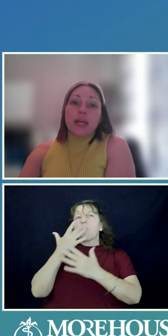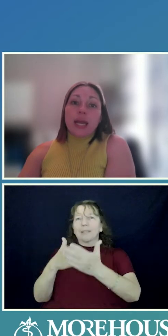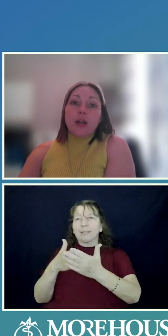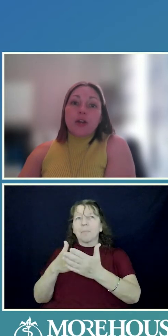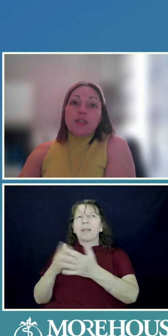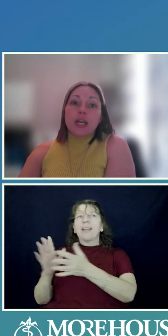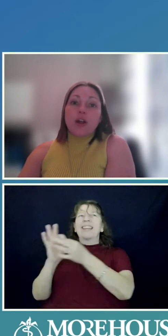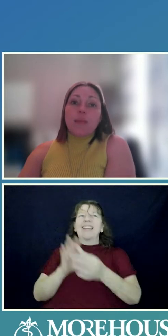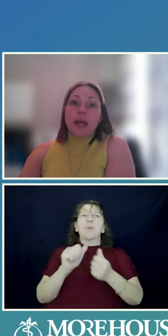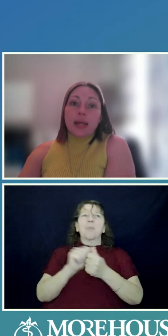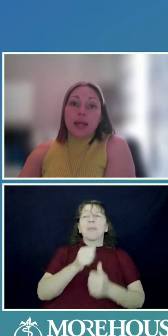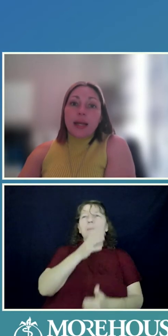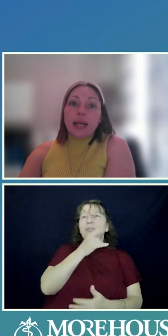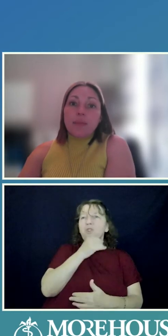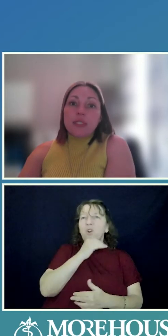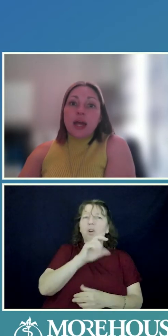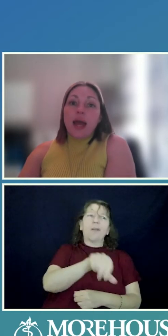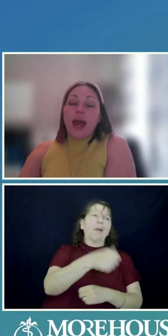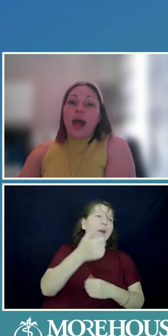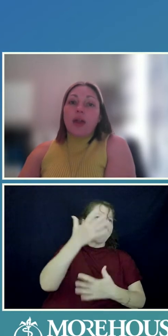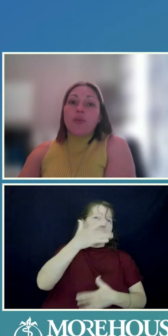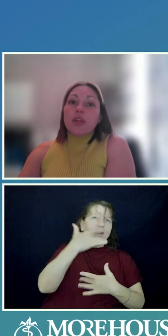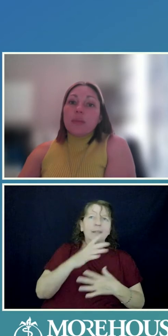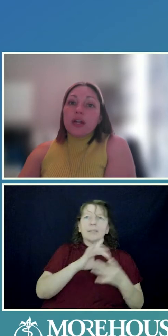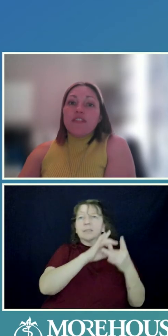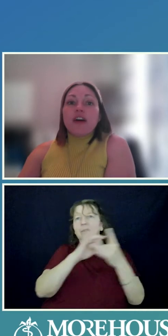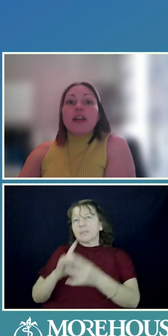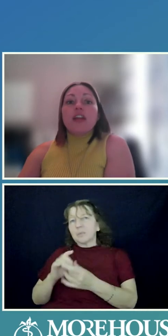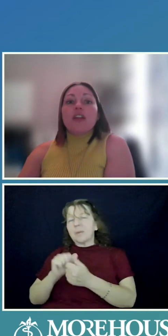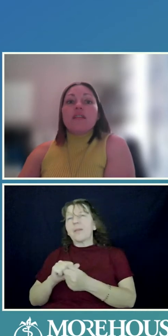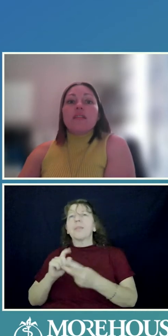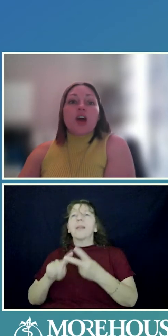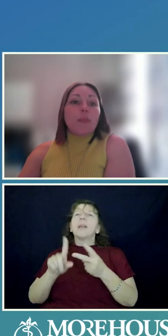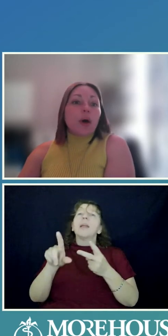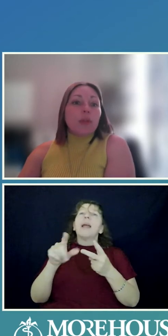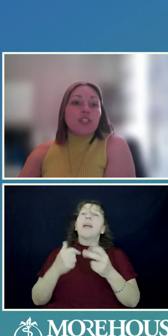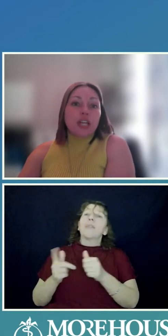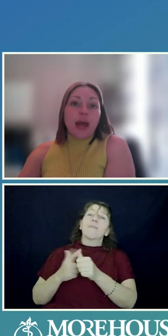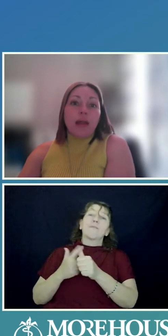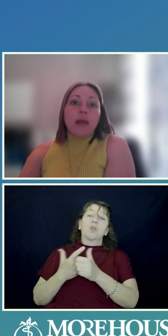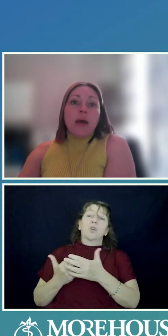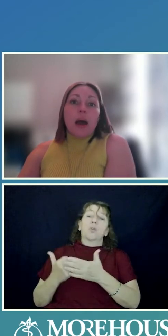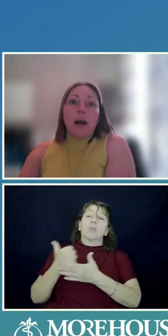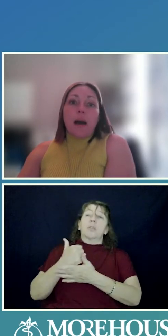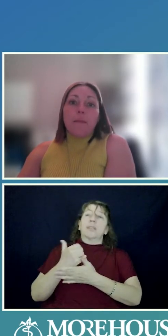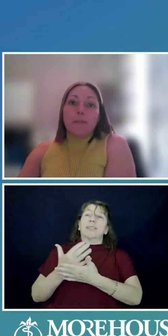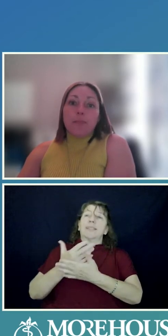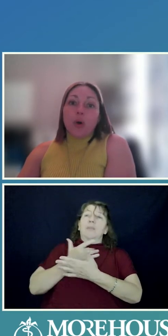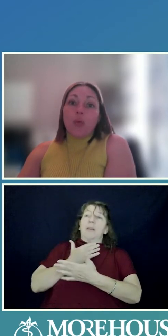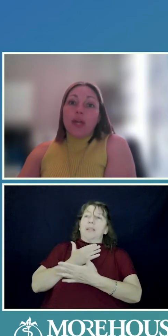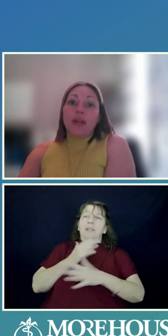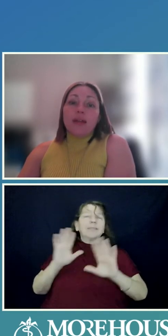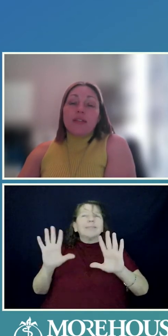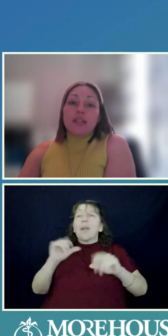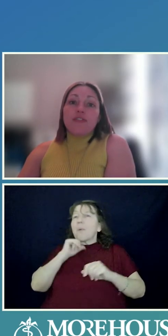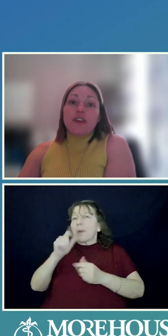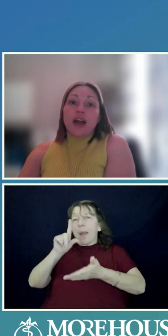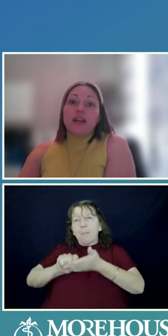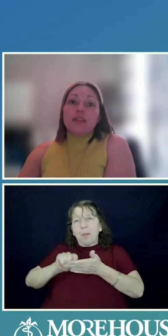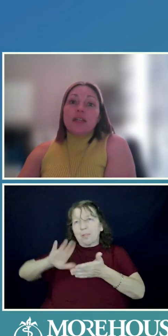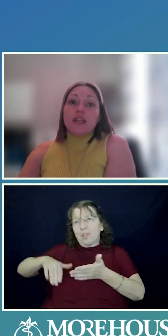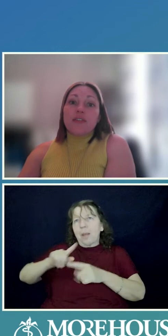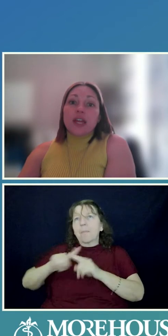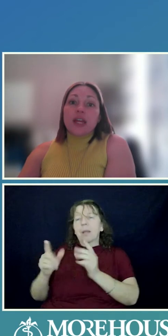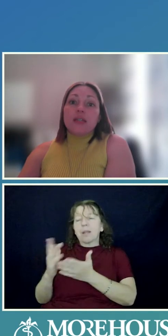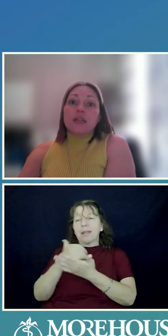morbidity indicators in our Medicaid claims. And preliminary finding, this is not published yet, but we did